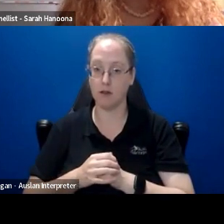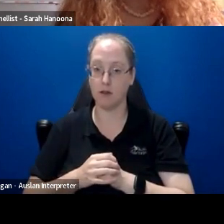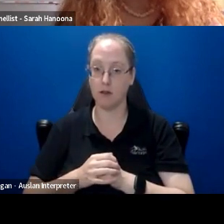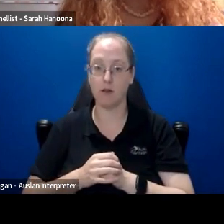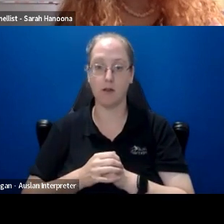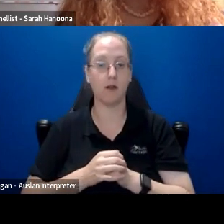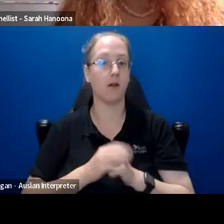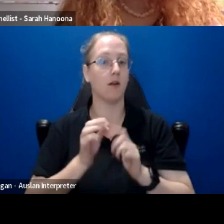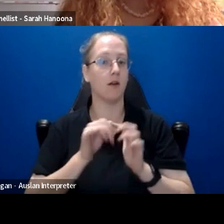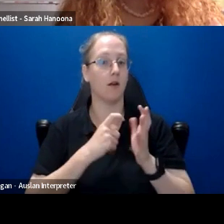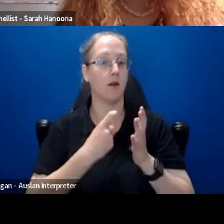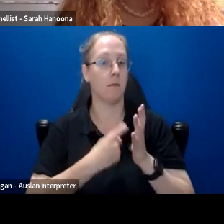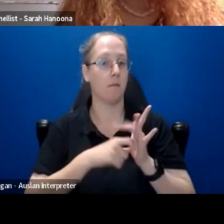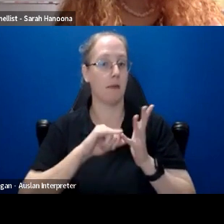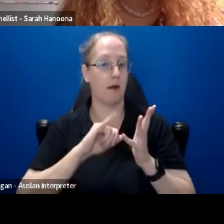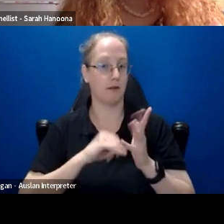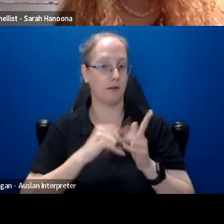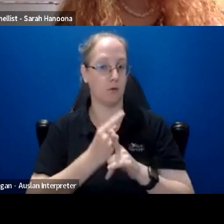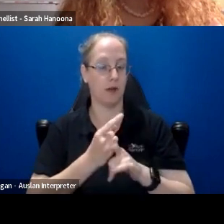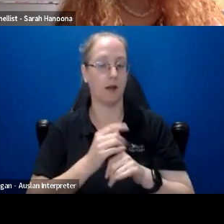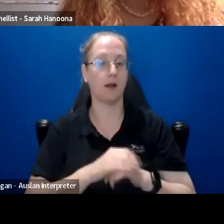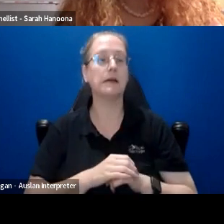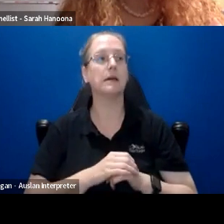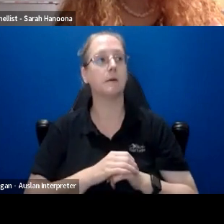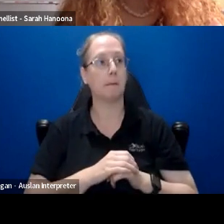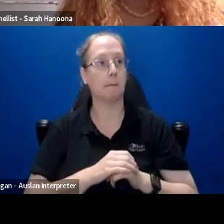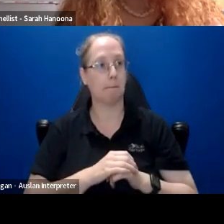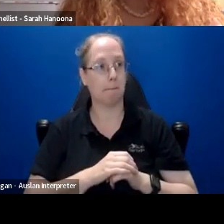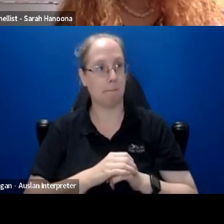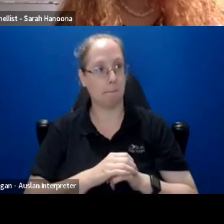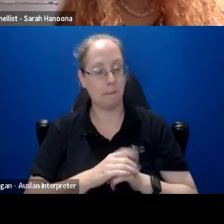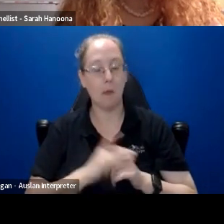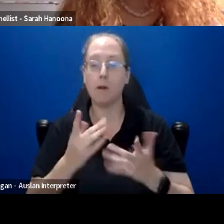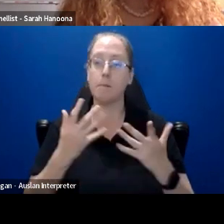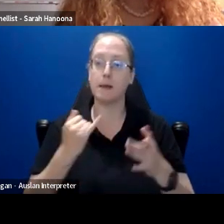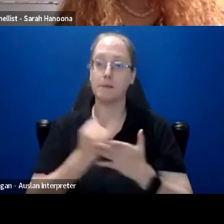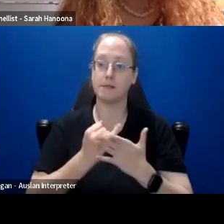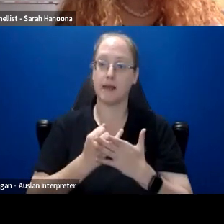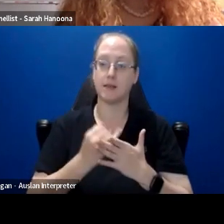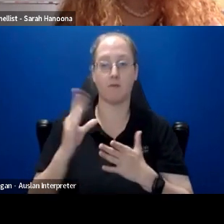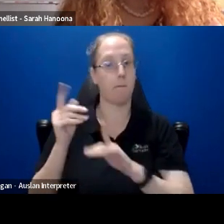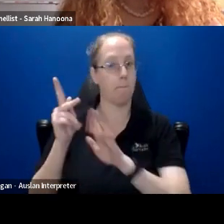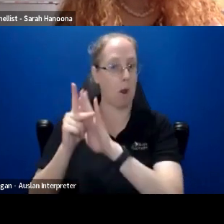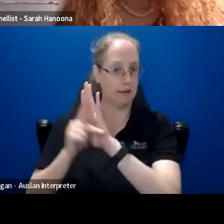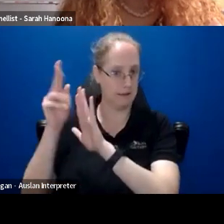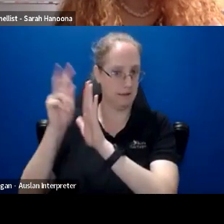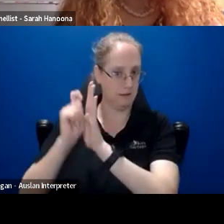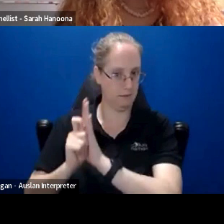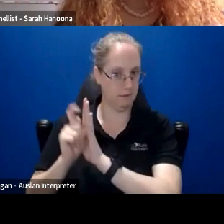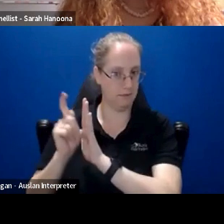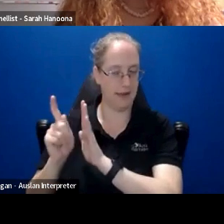Well, look, I think one of the big mistakes that's often made in policy terms is the belief that